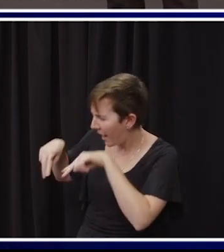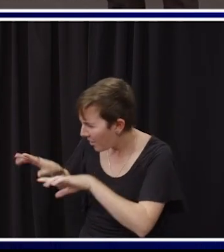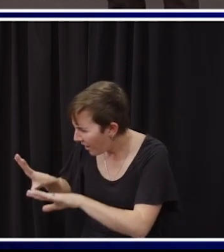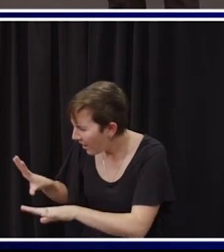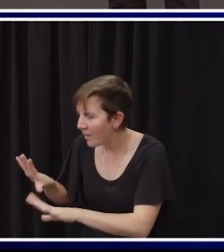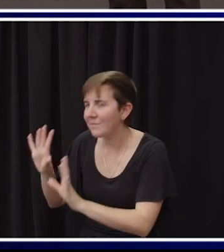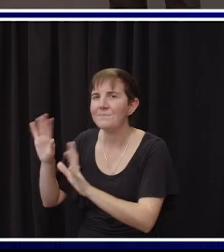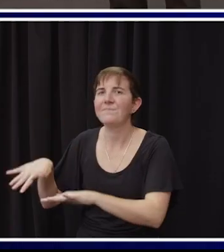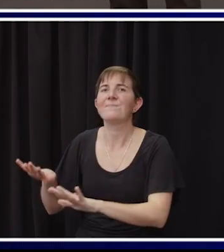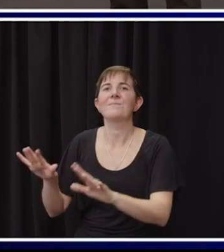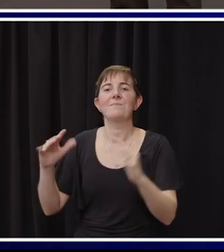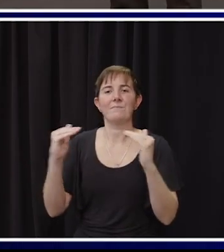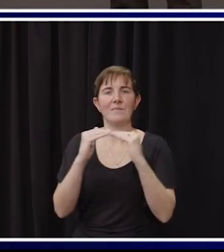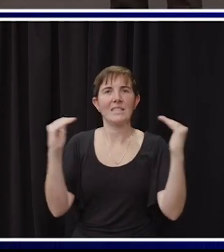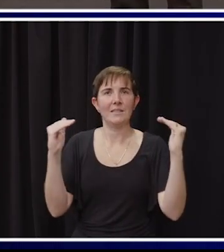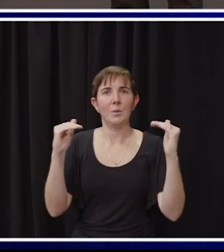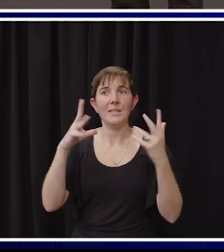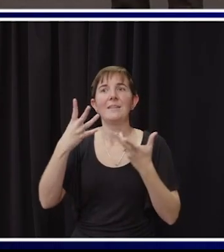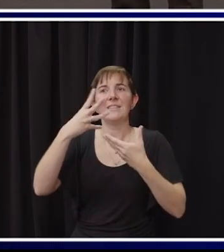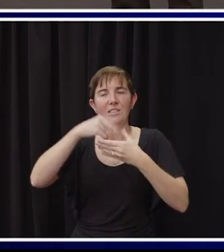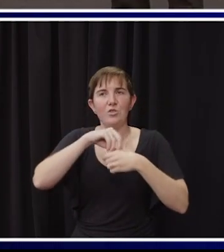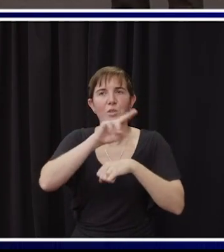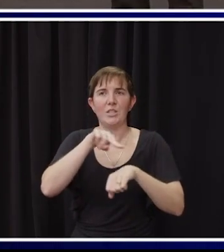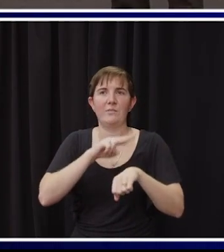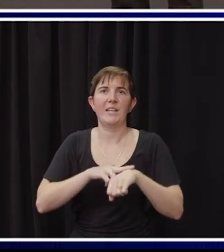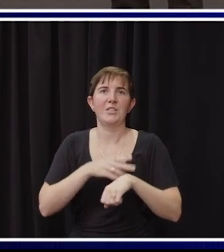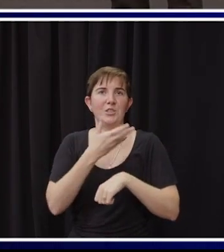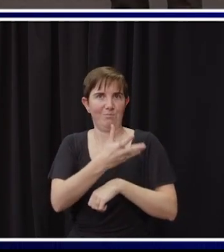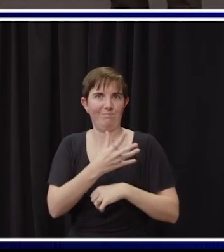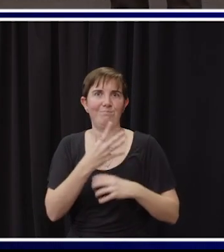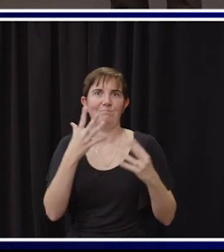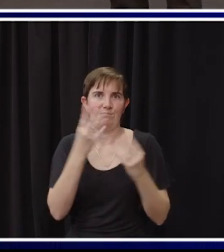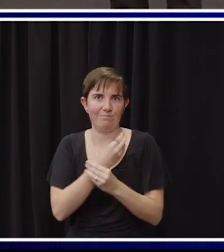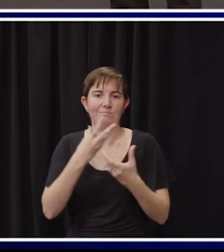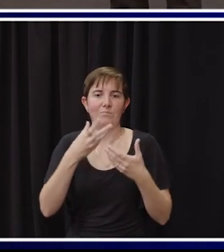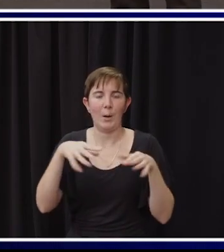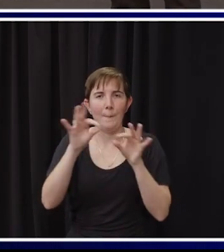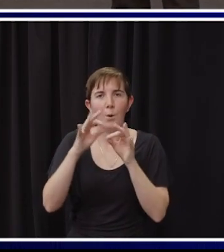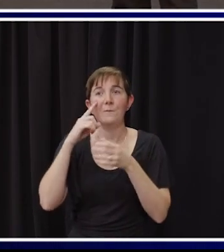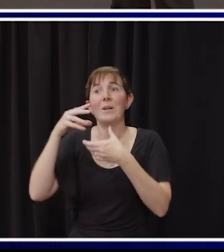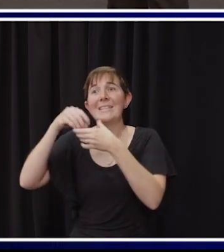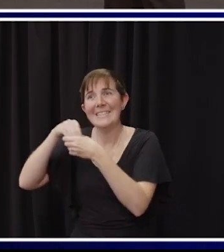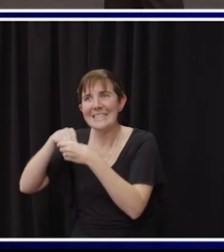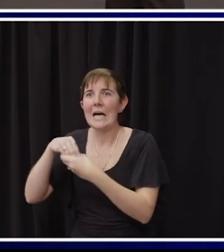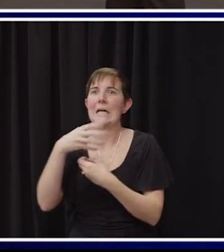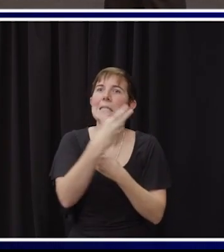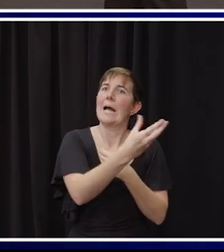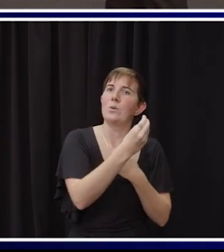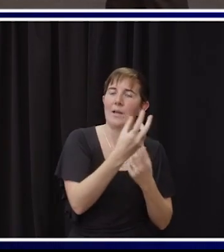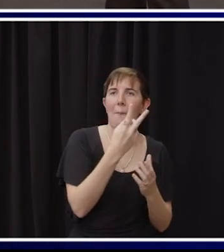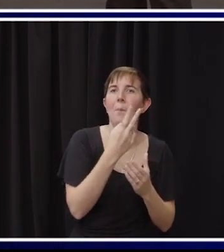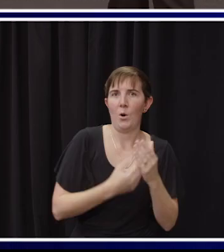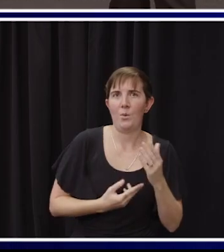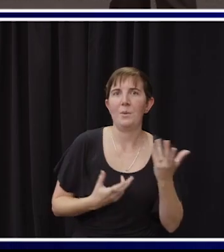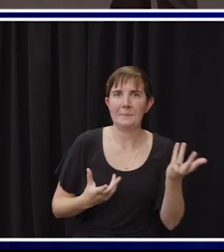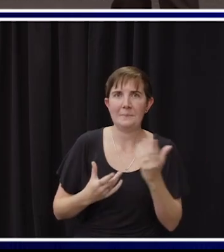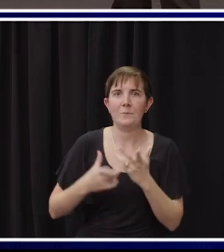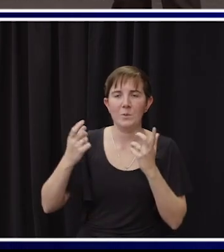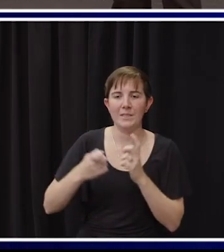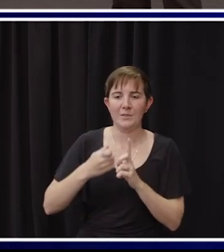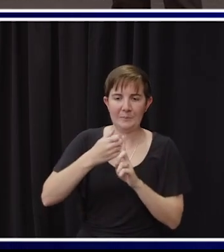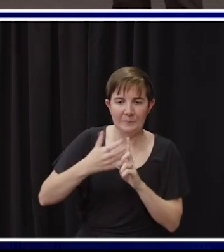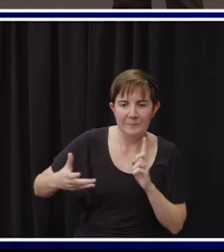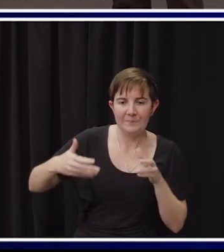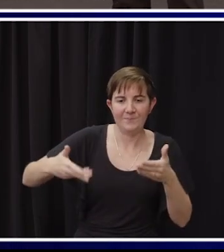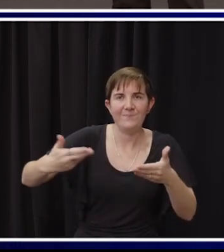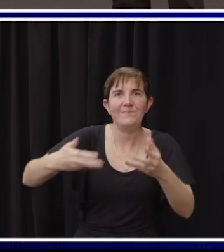of nature was very important, both inside and outside, and try to kind of extend that